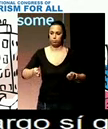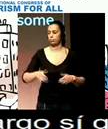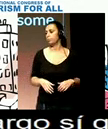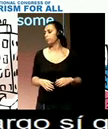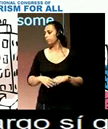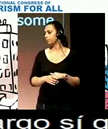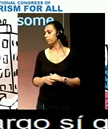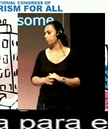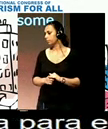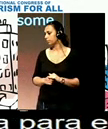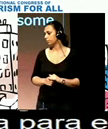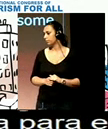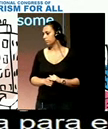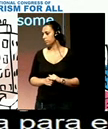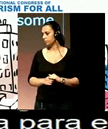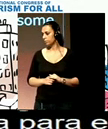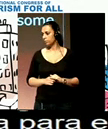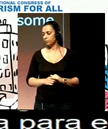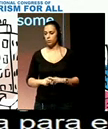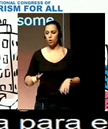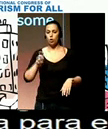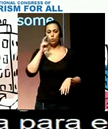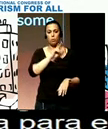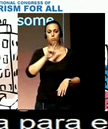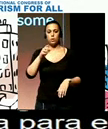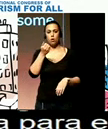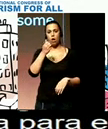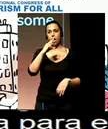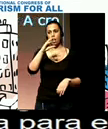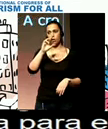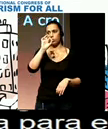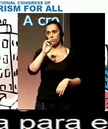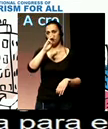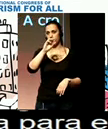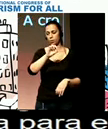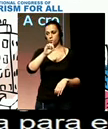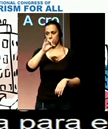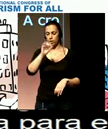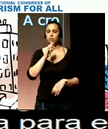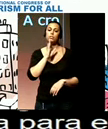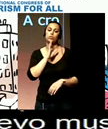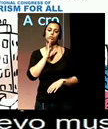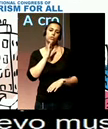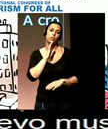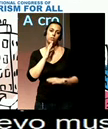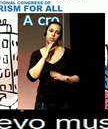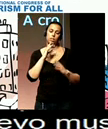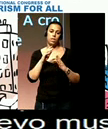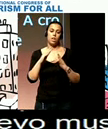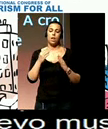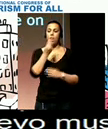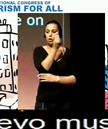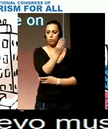Now, the new Acropolis Museum is located below the Acropolis on the Great Walkway. It is a landmark